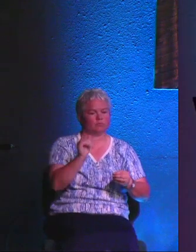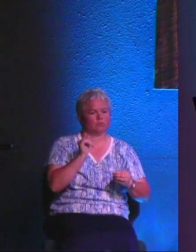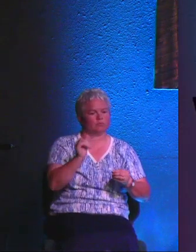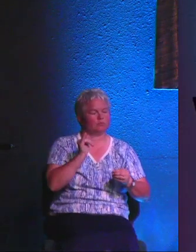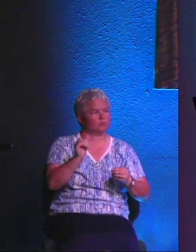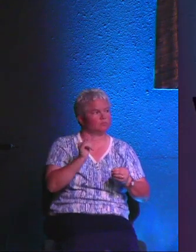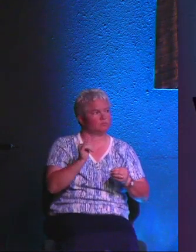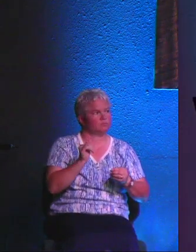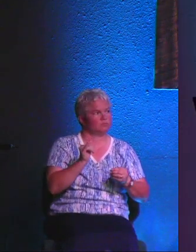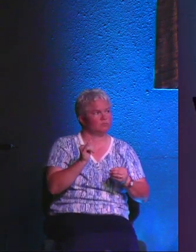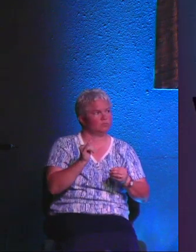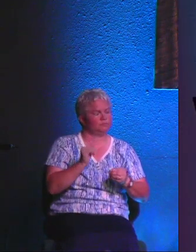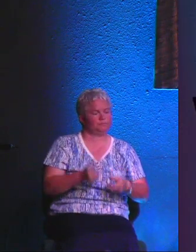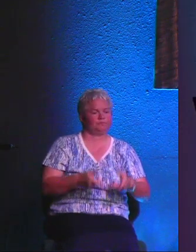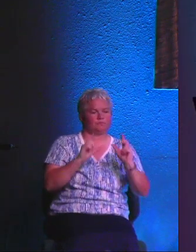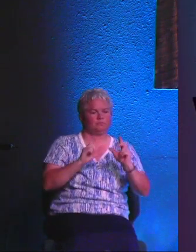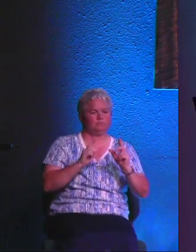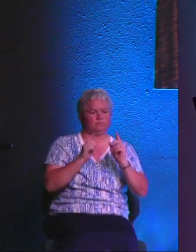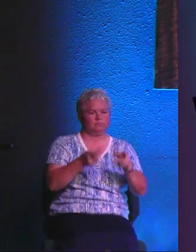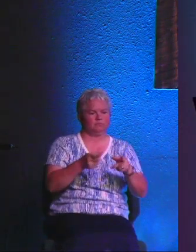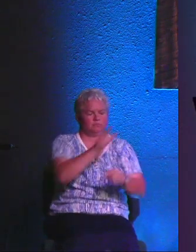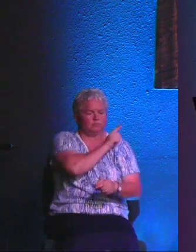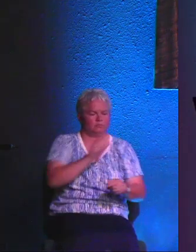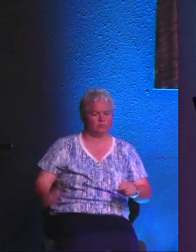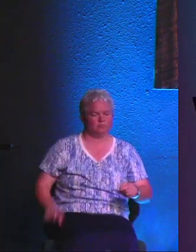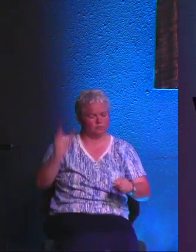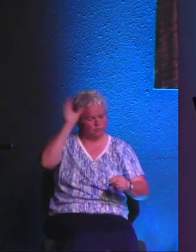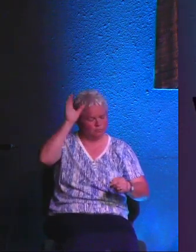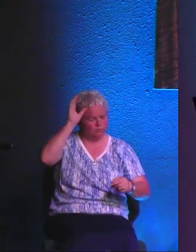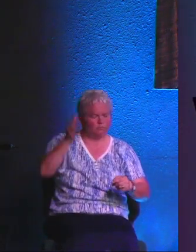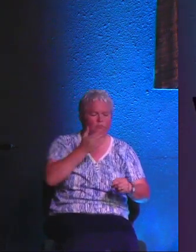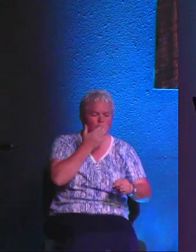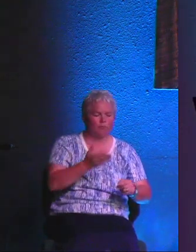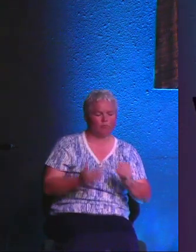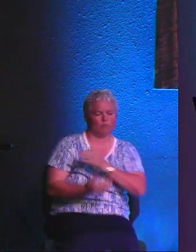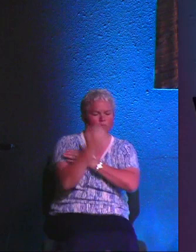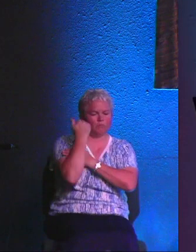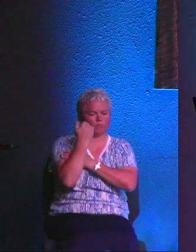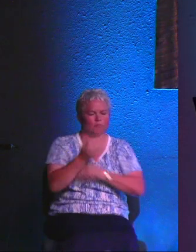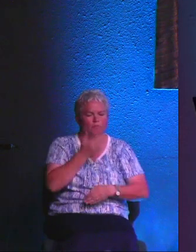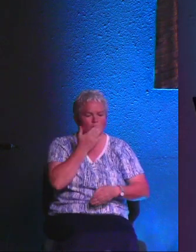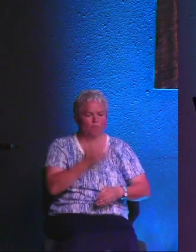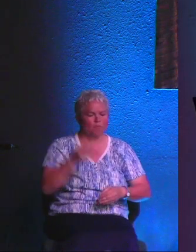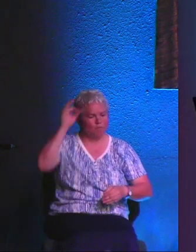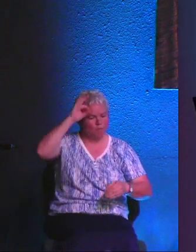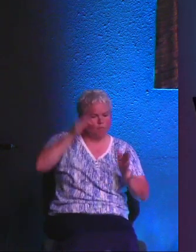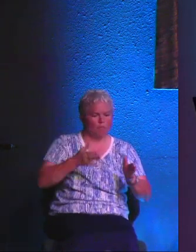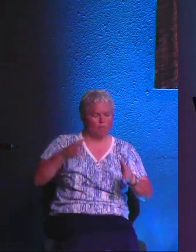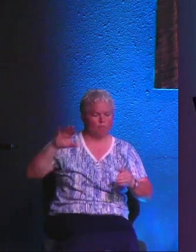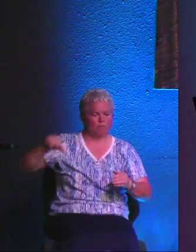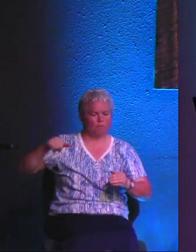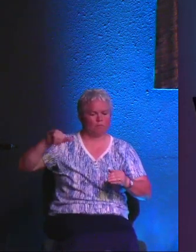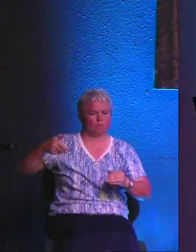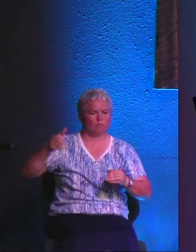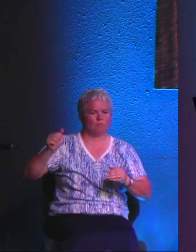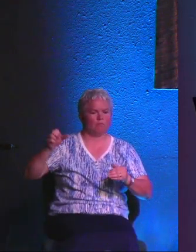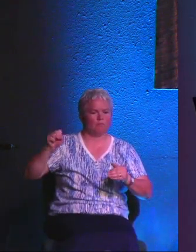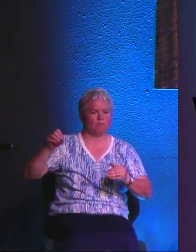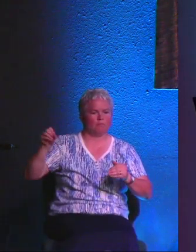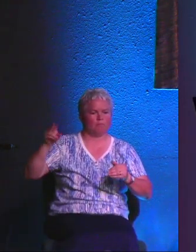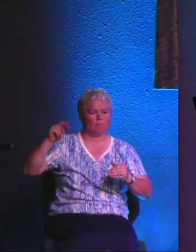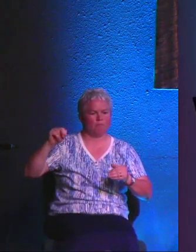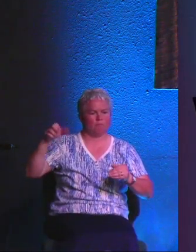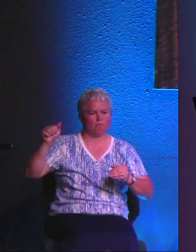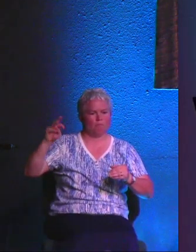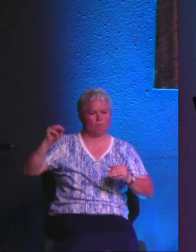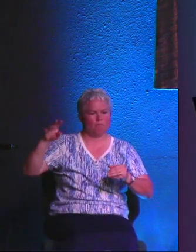a little bit about why that is. So let's just go to the Lord and then we'll get going here. So Father, thank you for this morning, Lord. Thank you for Pastor Jason and Amy for just opening up the